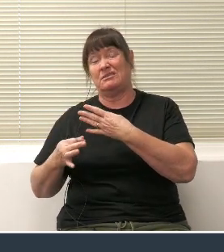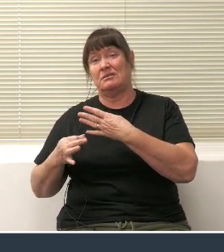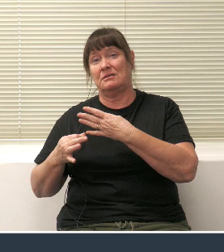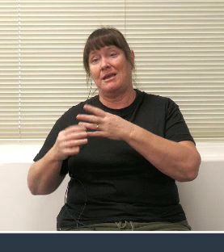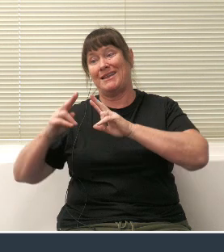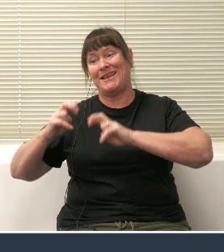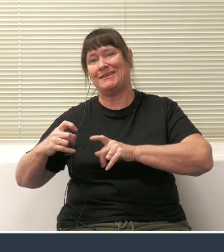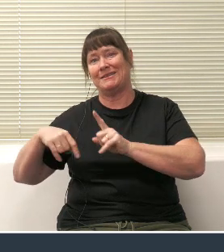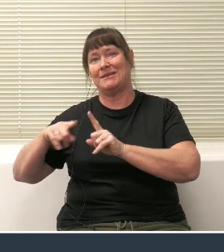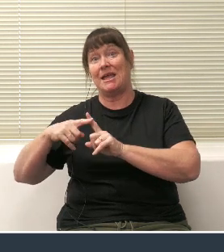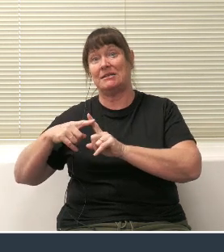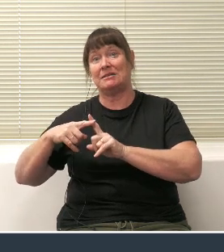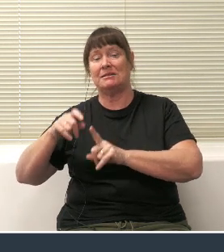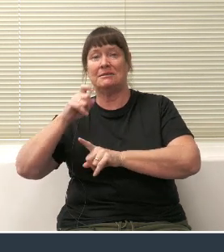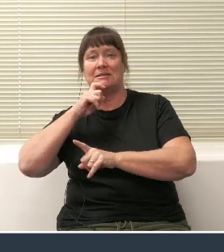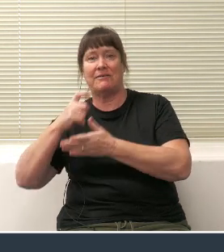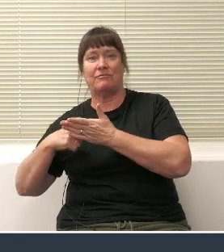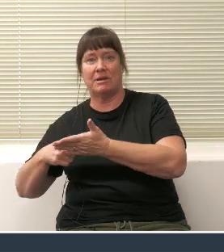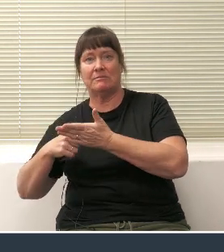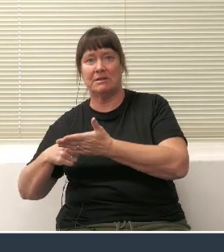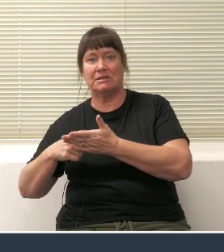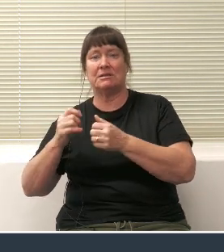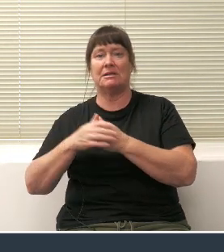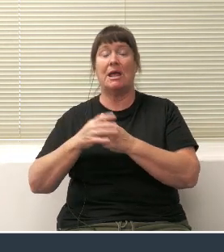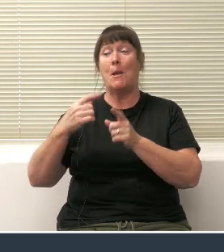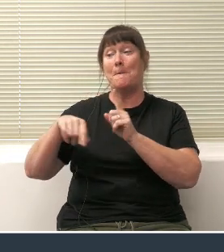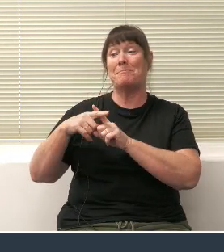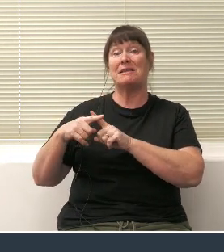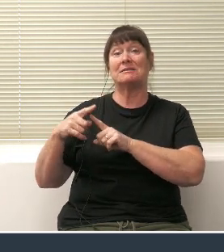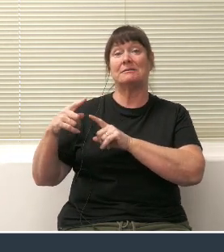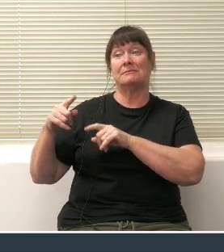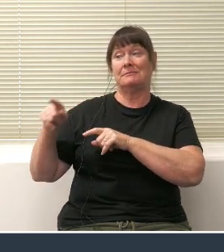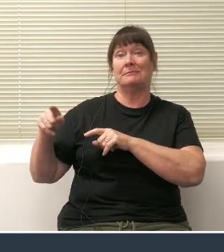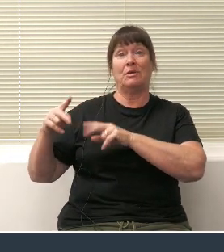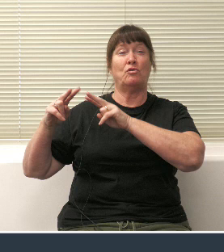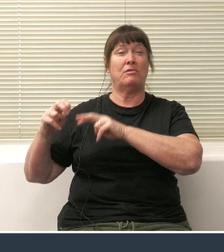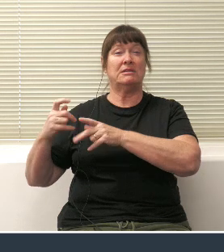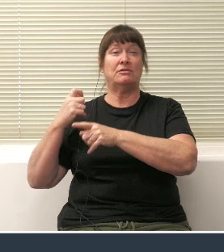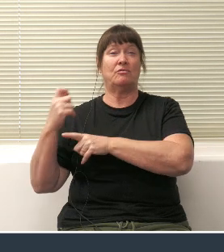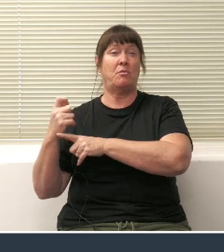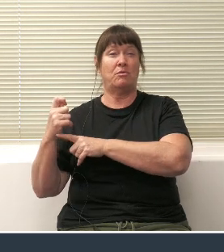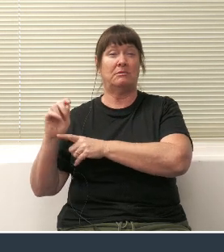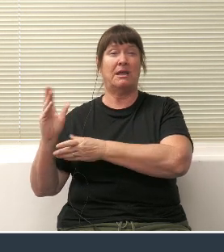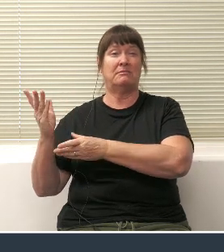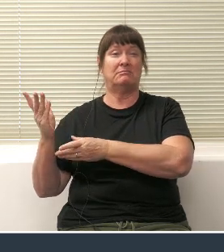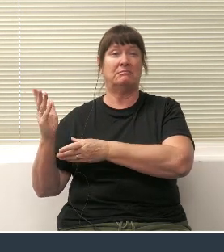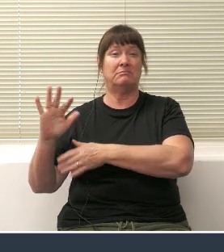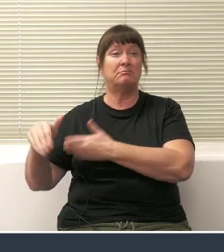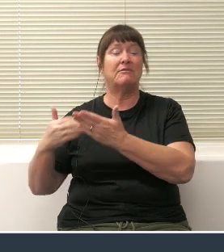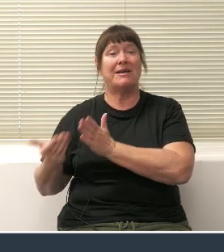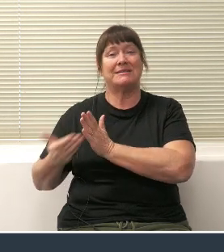and recommendations, and then also Cell Research's report provides extra details around any of the extra comments that